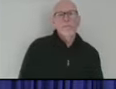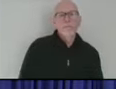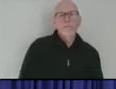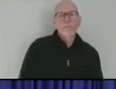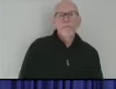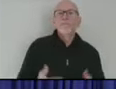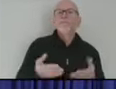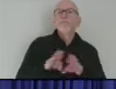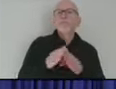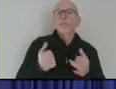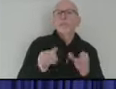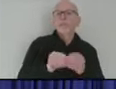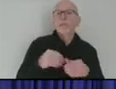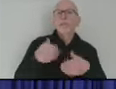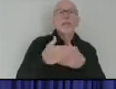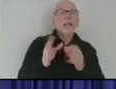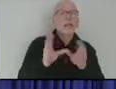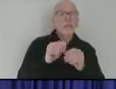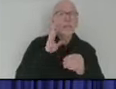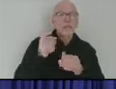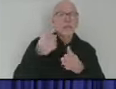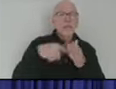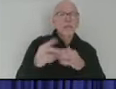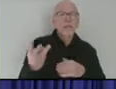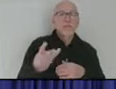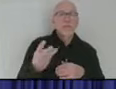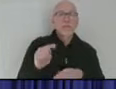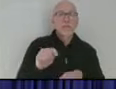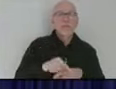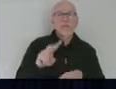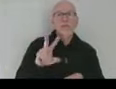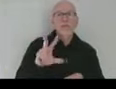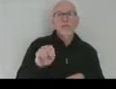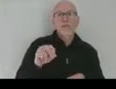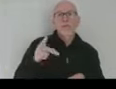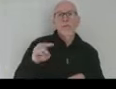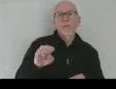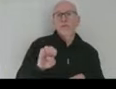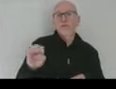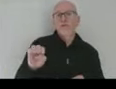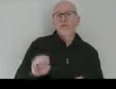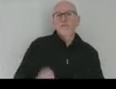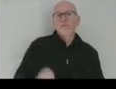briefing. Governor Holcomb's next briefing will be next Wednesday at 2:30 p.m. Eastern.